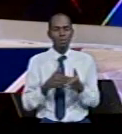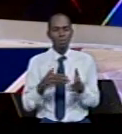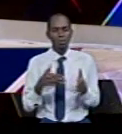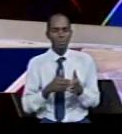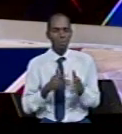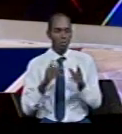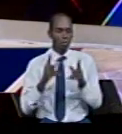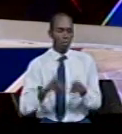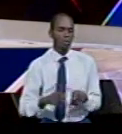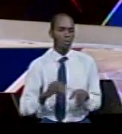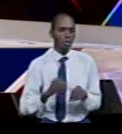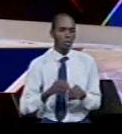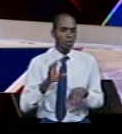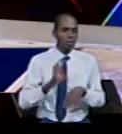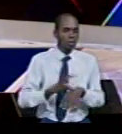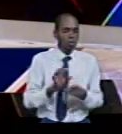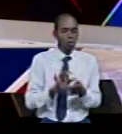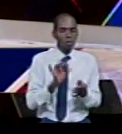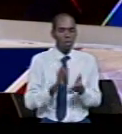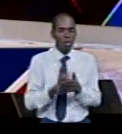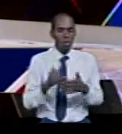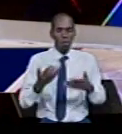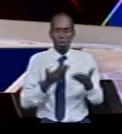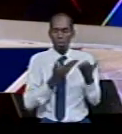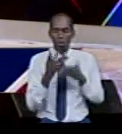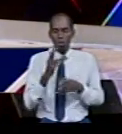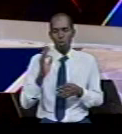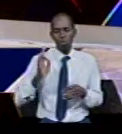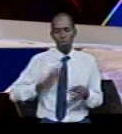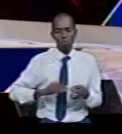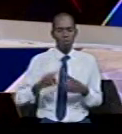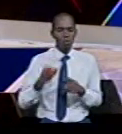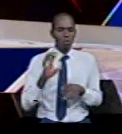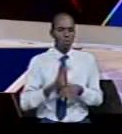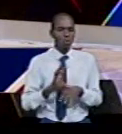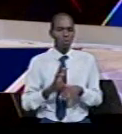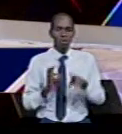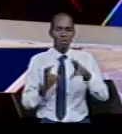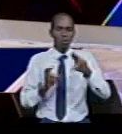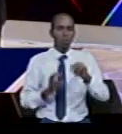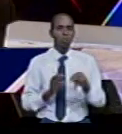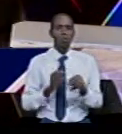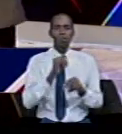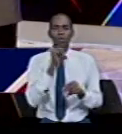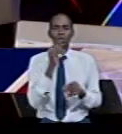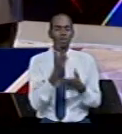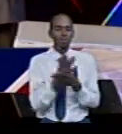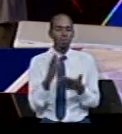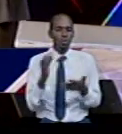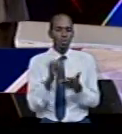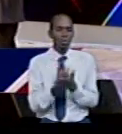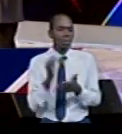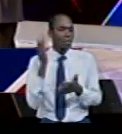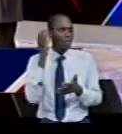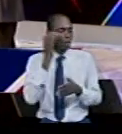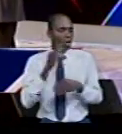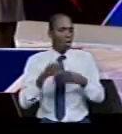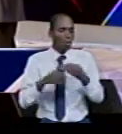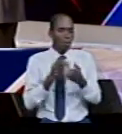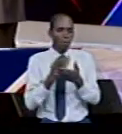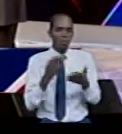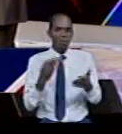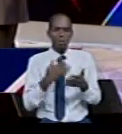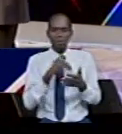to church, not just somebody hearing the word and not praying about it, not doing anything about it. The people